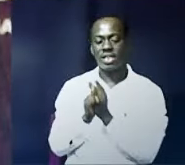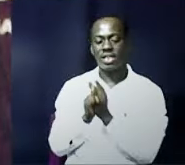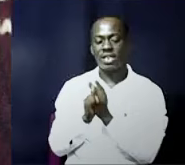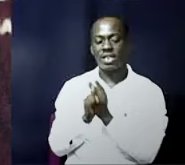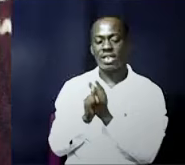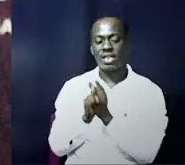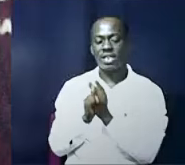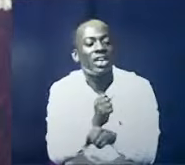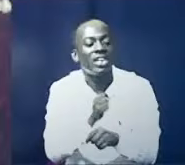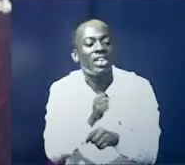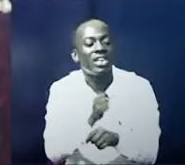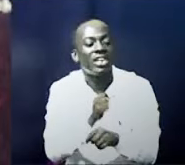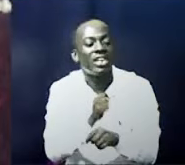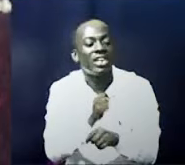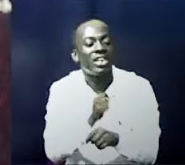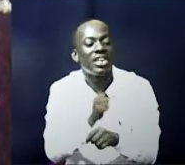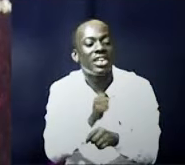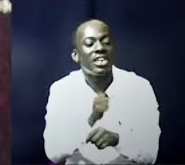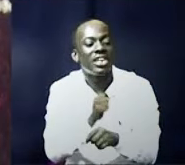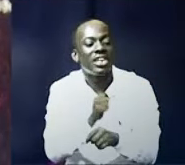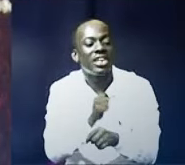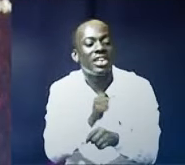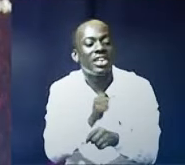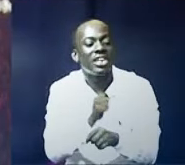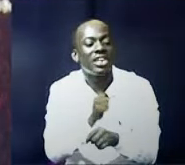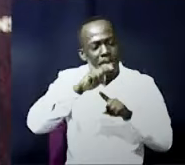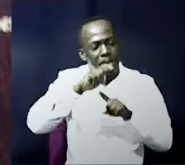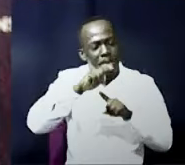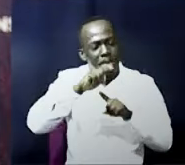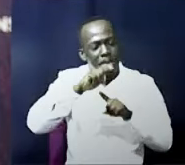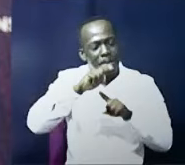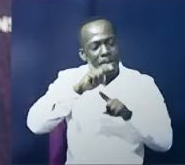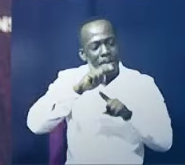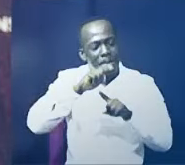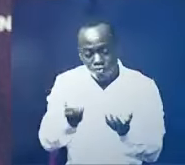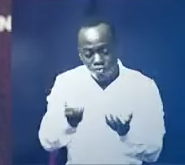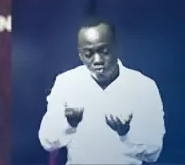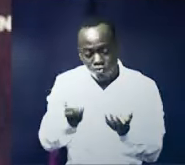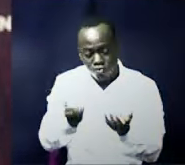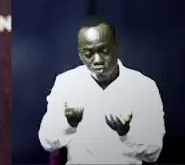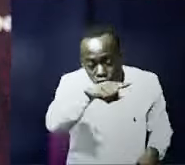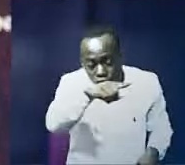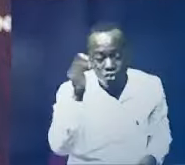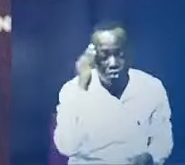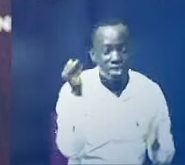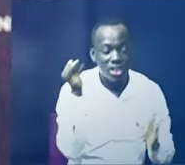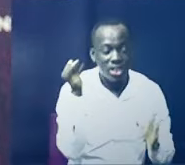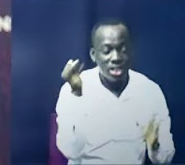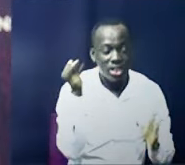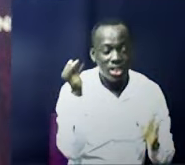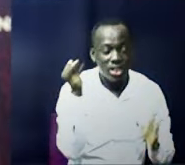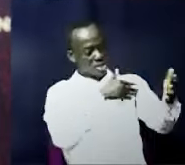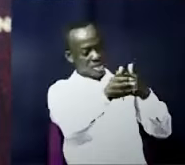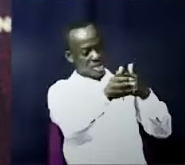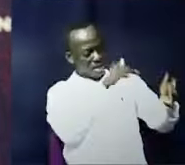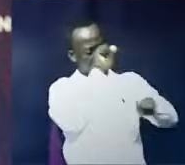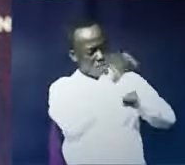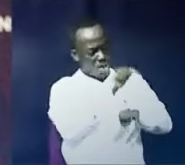employed. But today I want you to know that what you are doing is kingdom